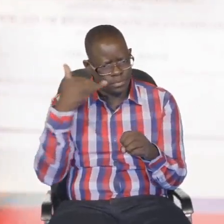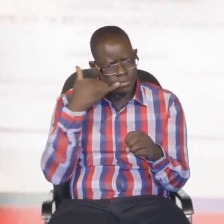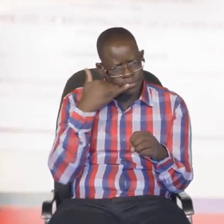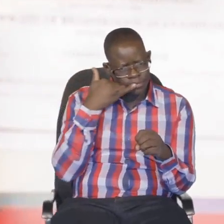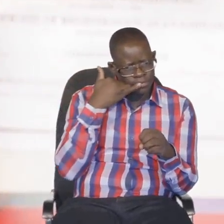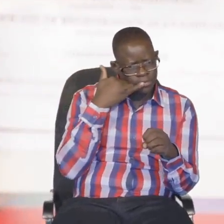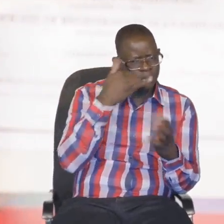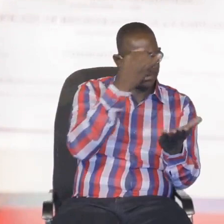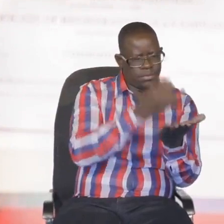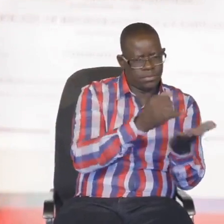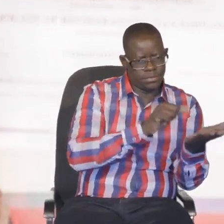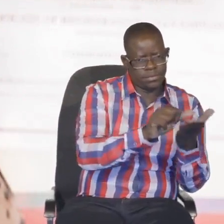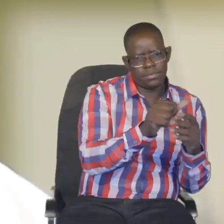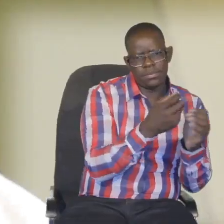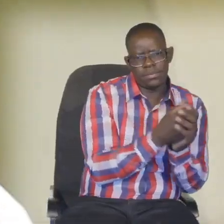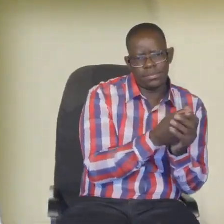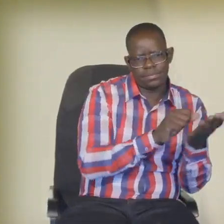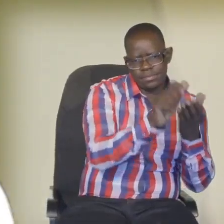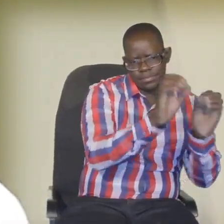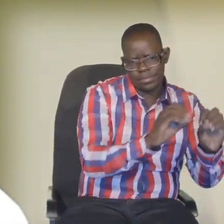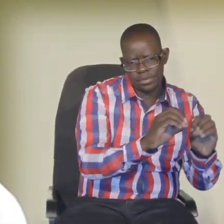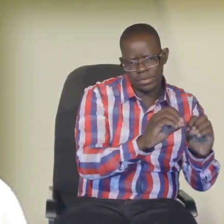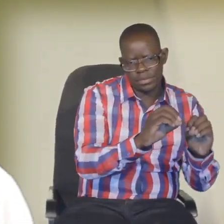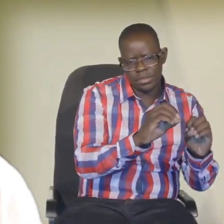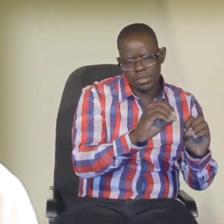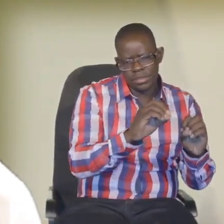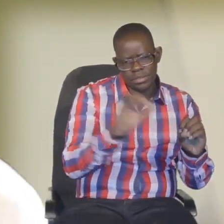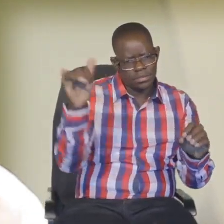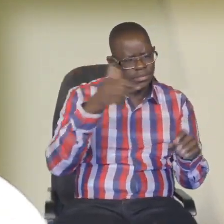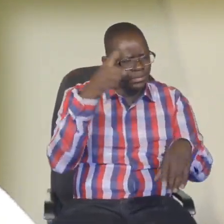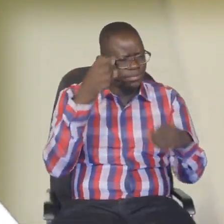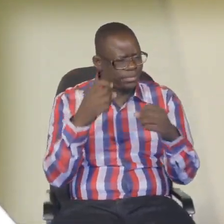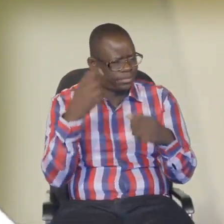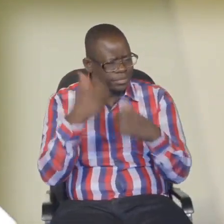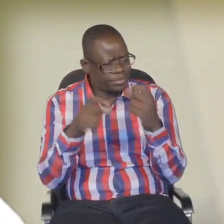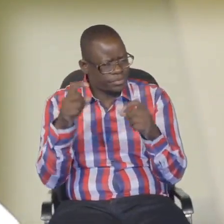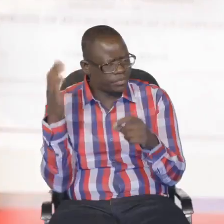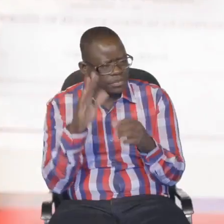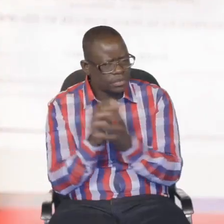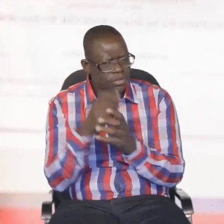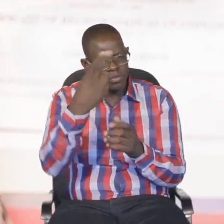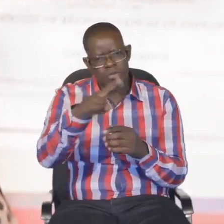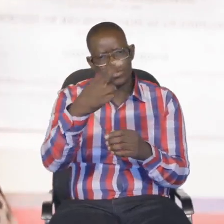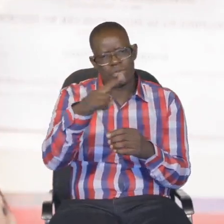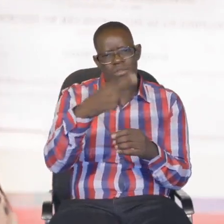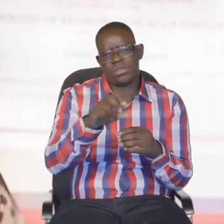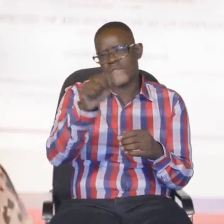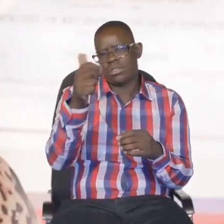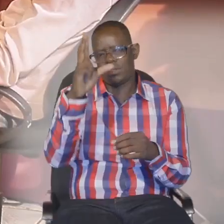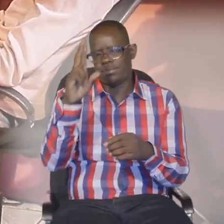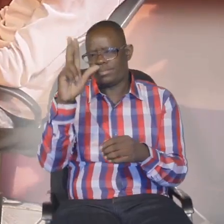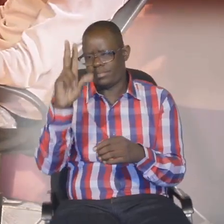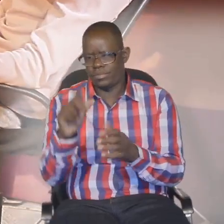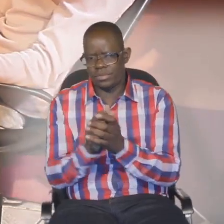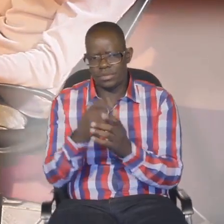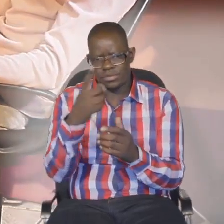from my credit suppliers again. Or is Mr. Green giving you a hard time again? I can talk to him if you want. No, it was the other supplier.